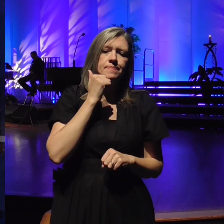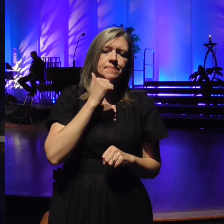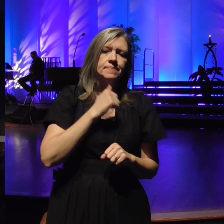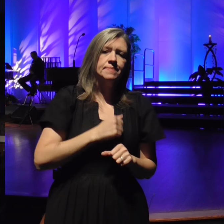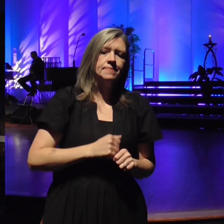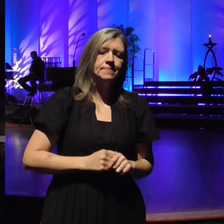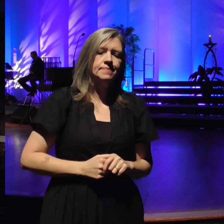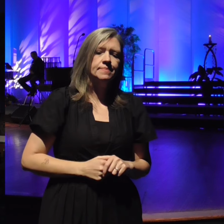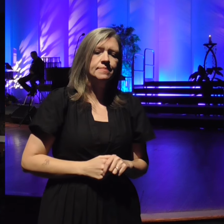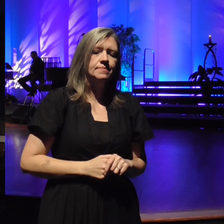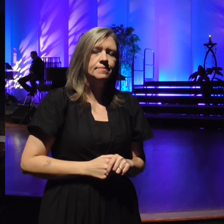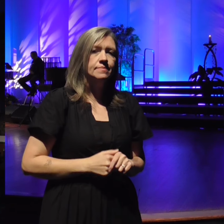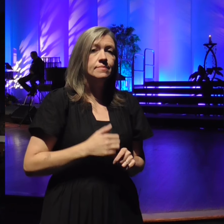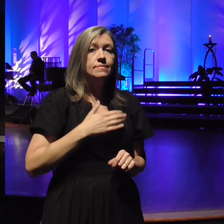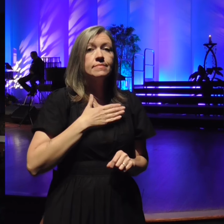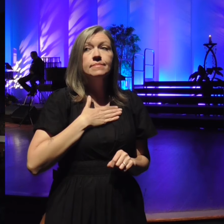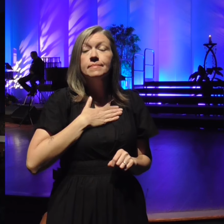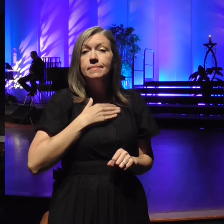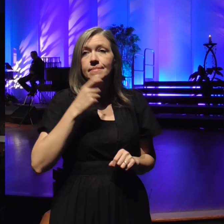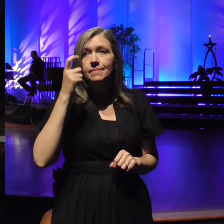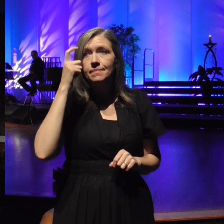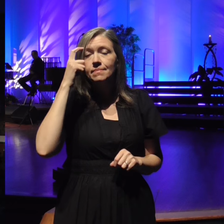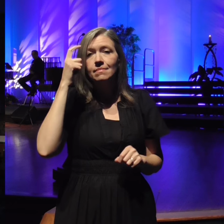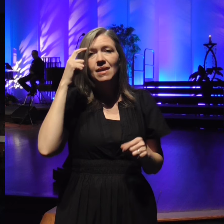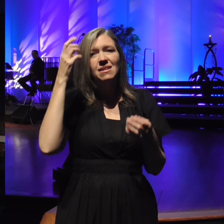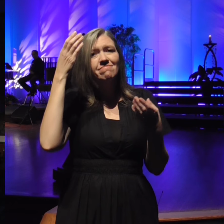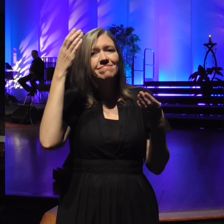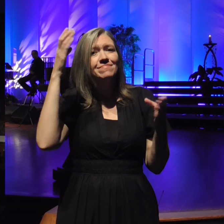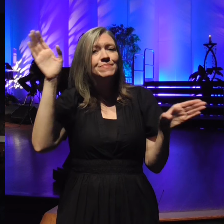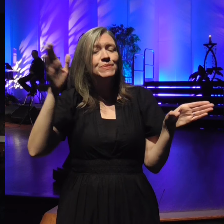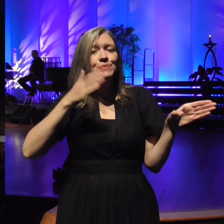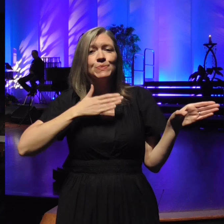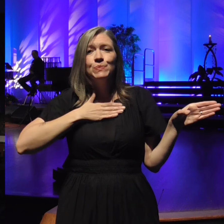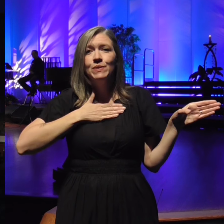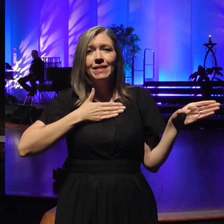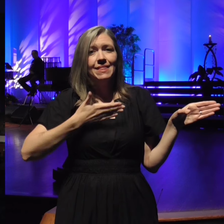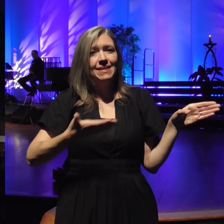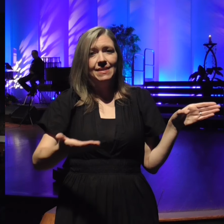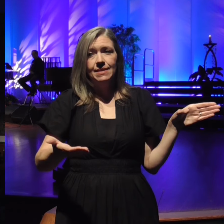every moment, every day.